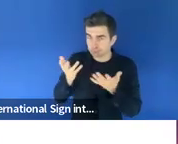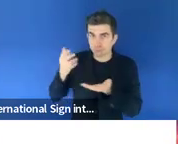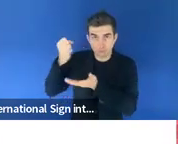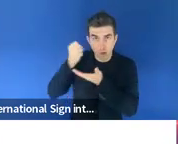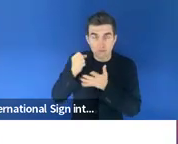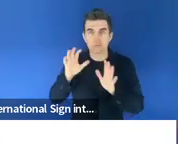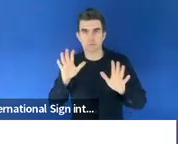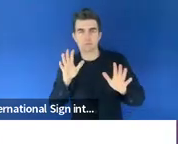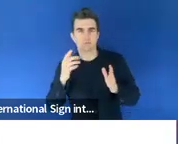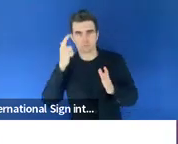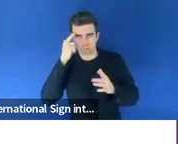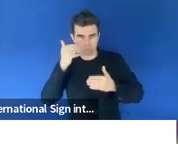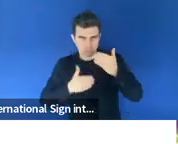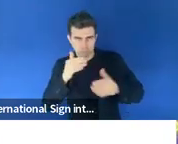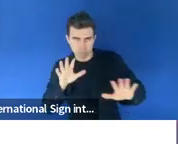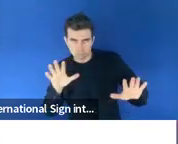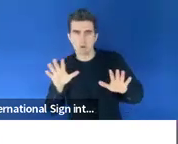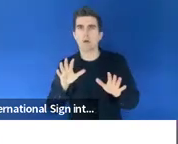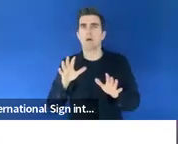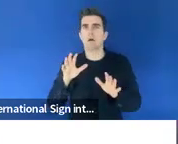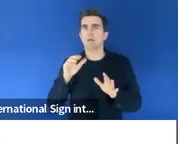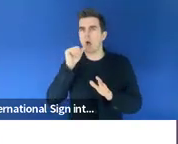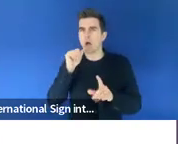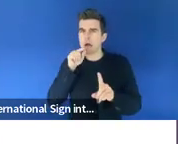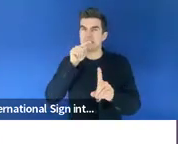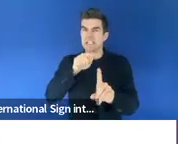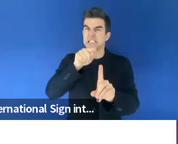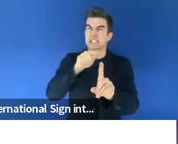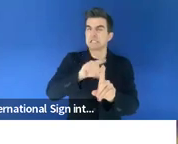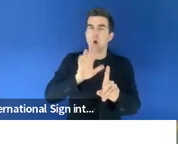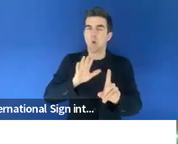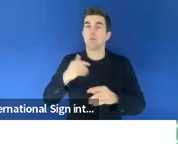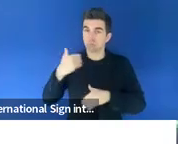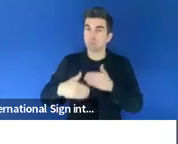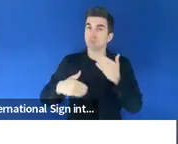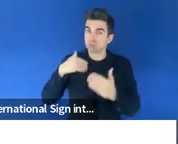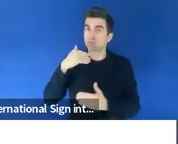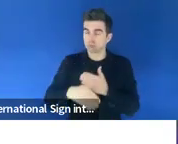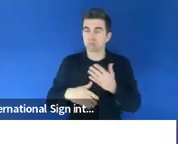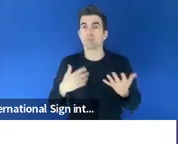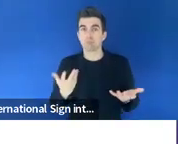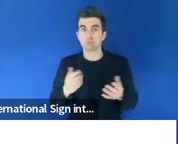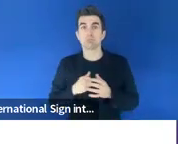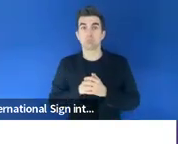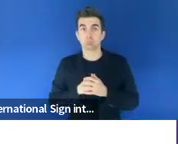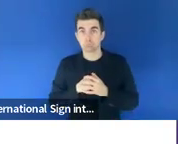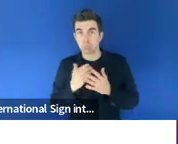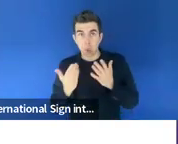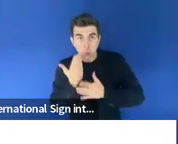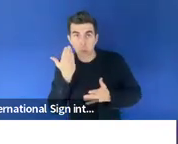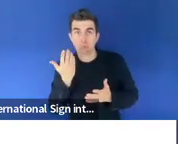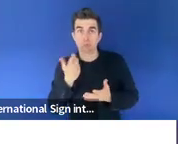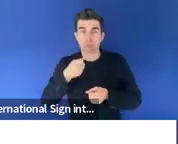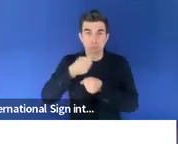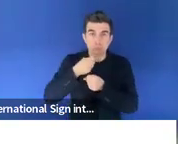And last but not least, be open to new ways of working and thinking. Ultimately, if you're growing an initiative, you're going to be challenged almost at every step of